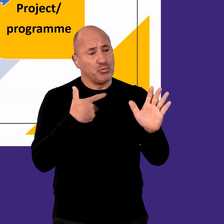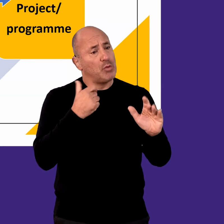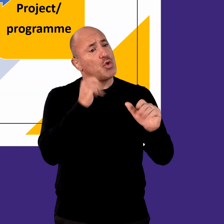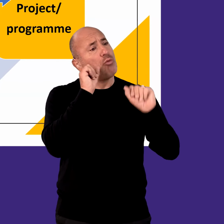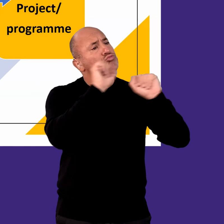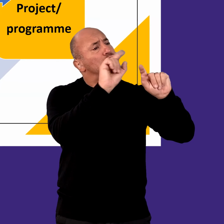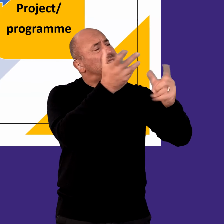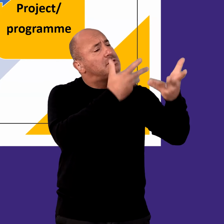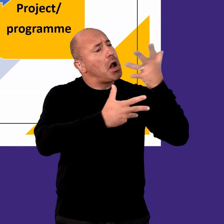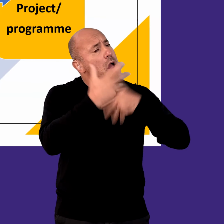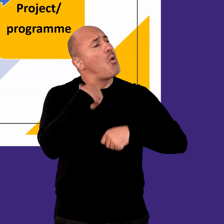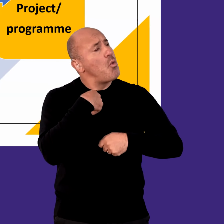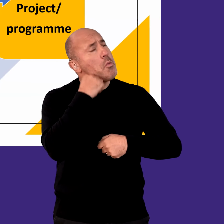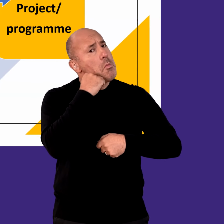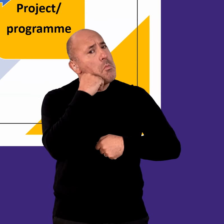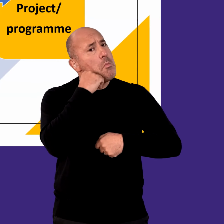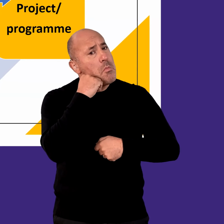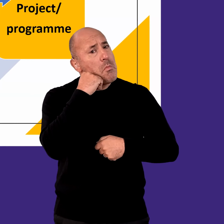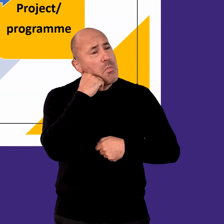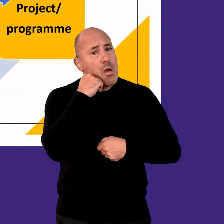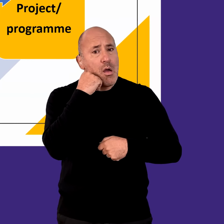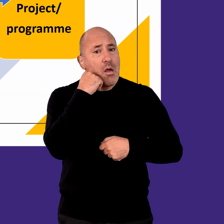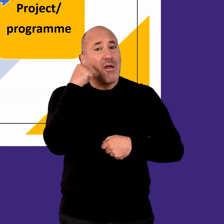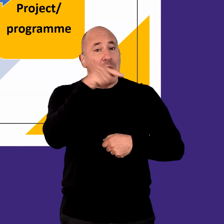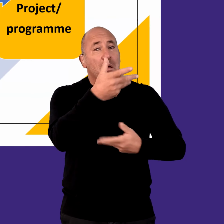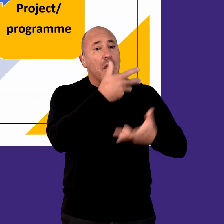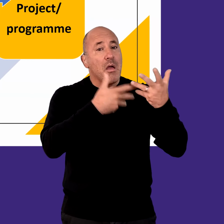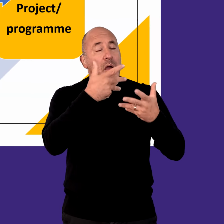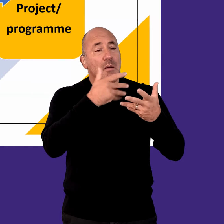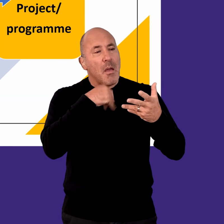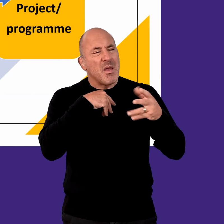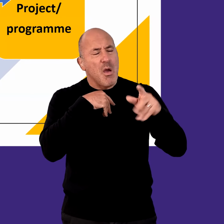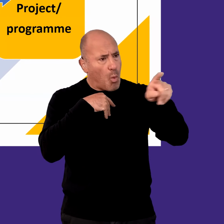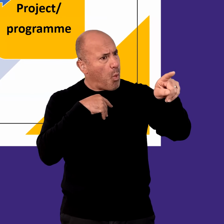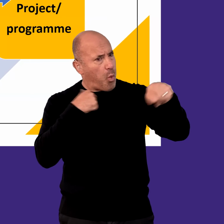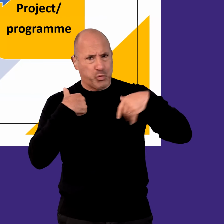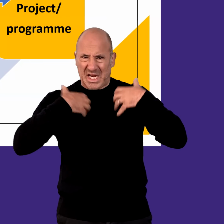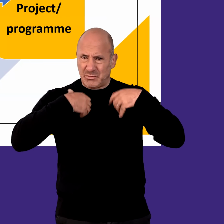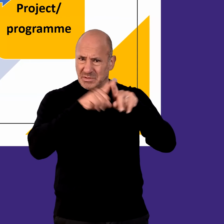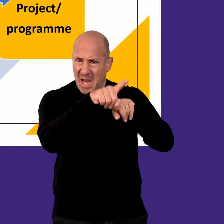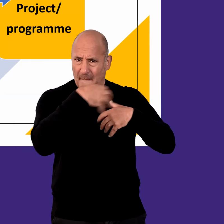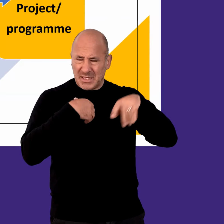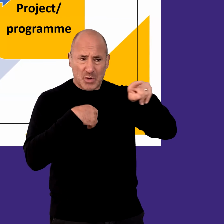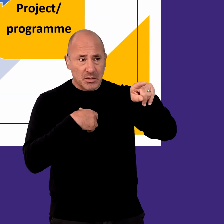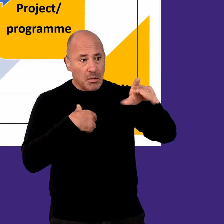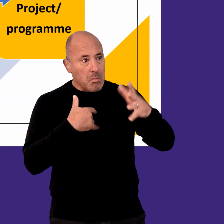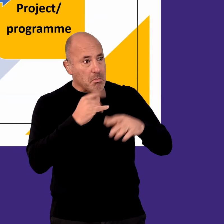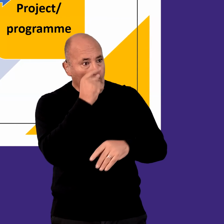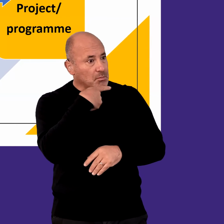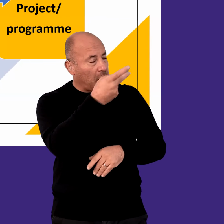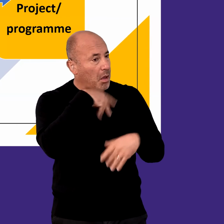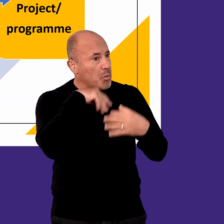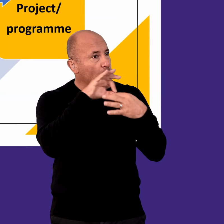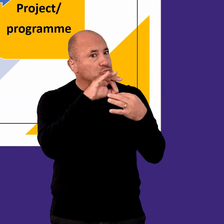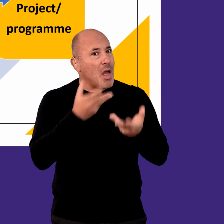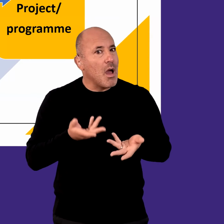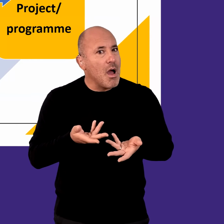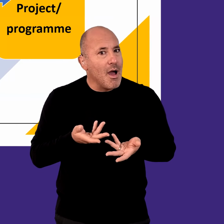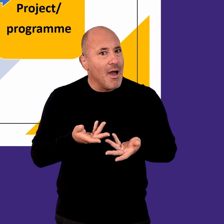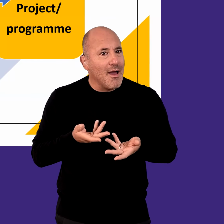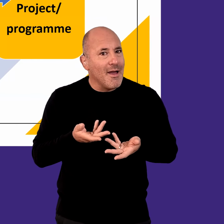to secure their resources. And that conversation gives us an opening to say, we're interested in that